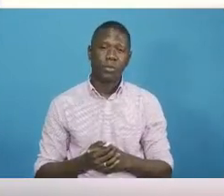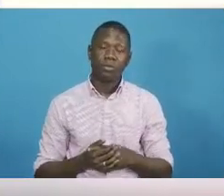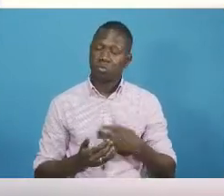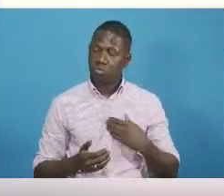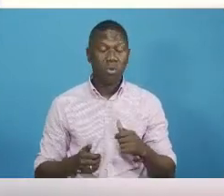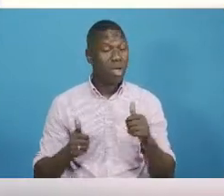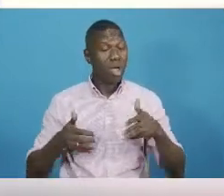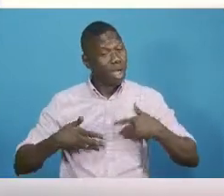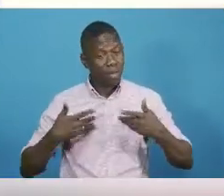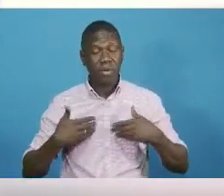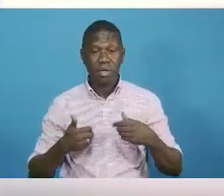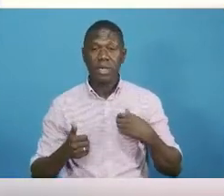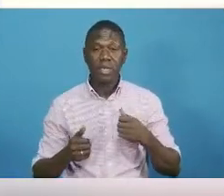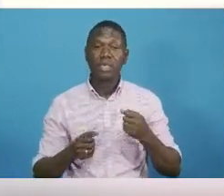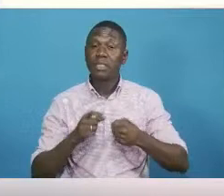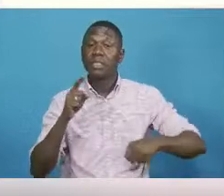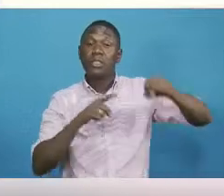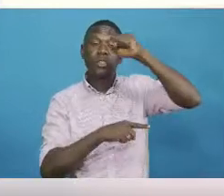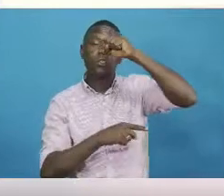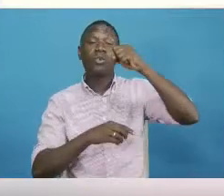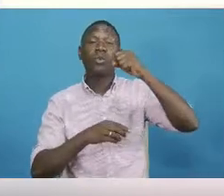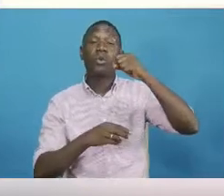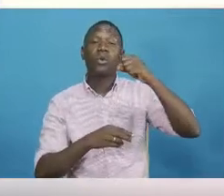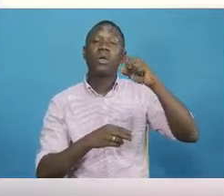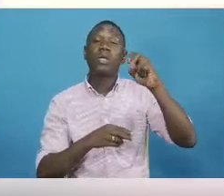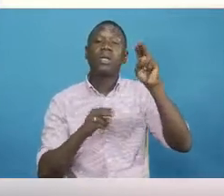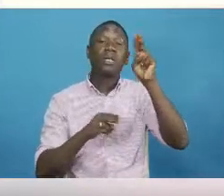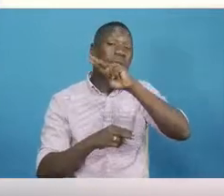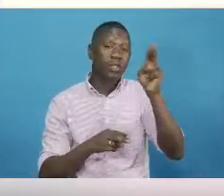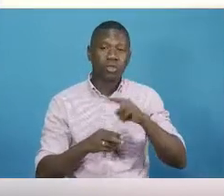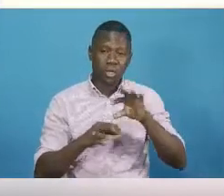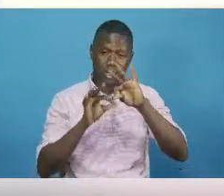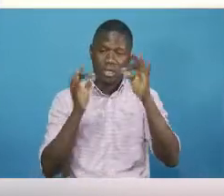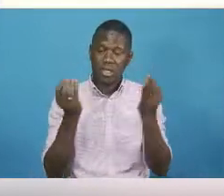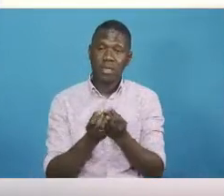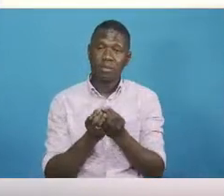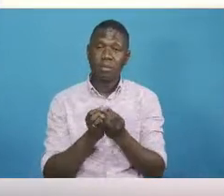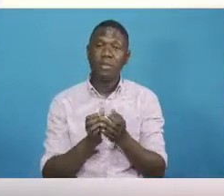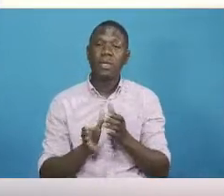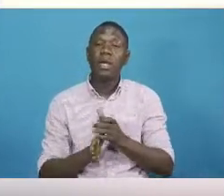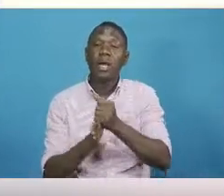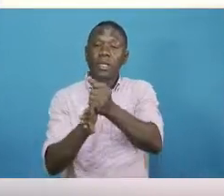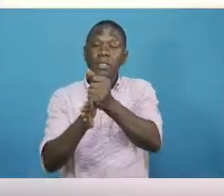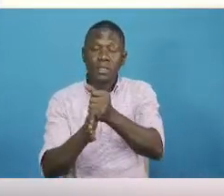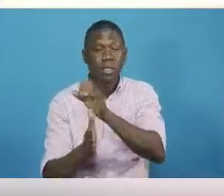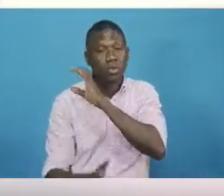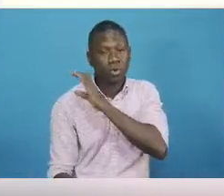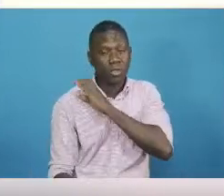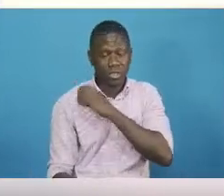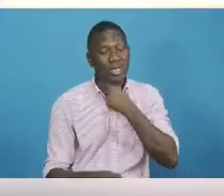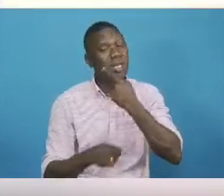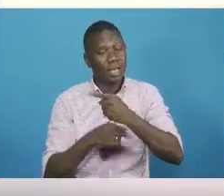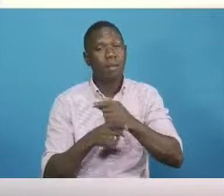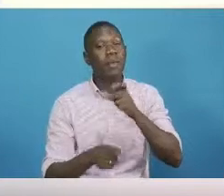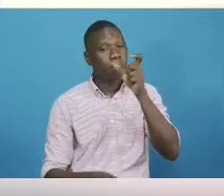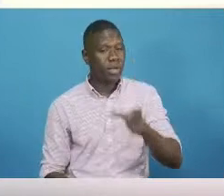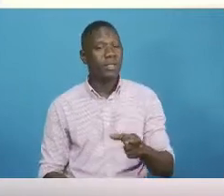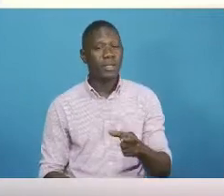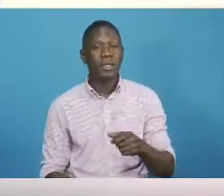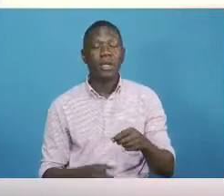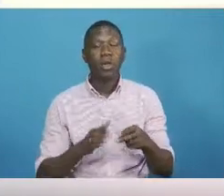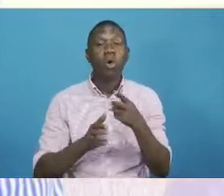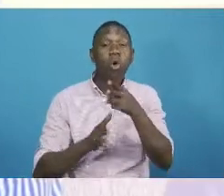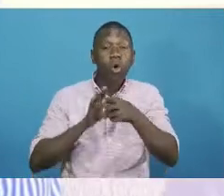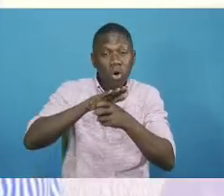team, the assistant coach is a Gambian, the under-23 is a Gambian, the under-20